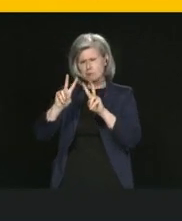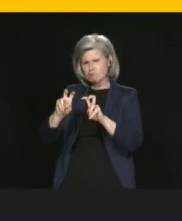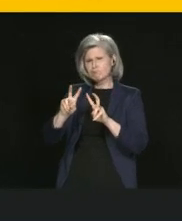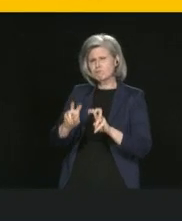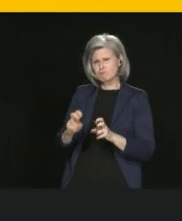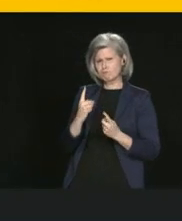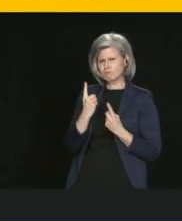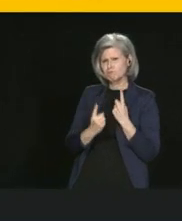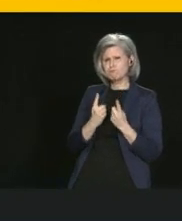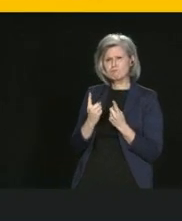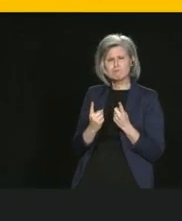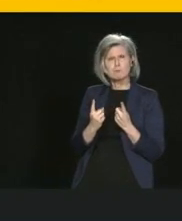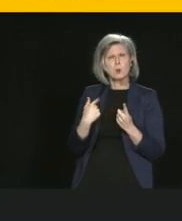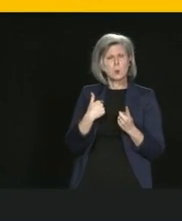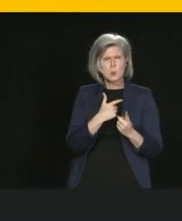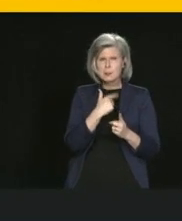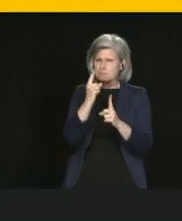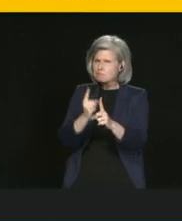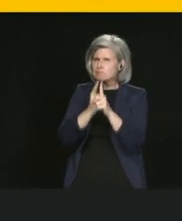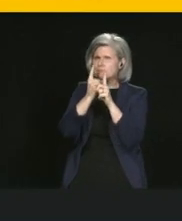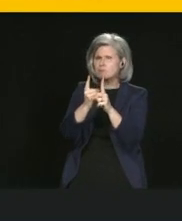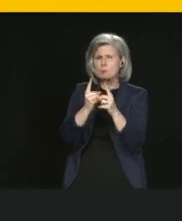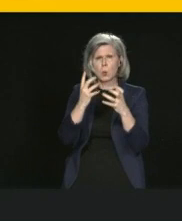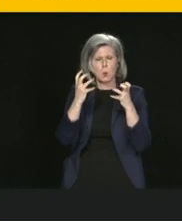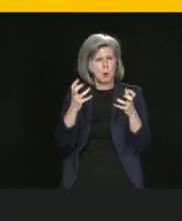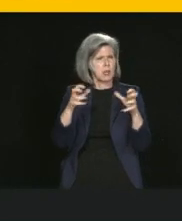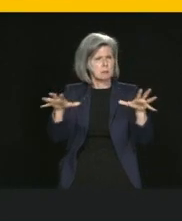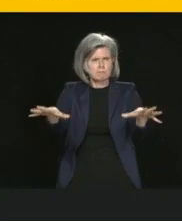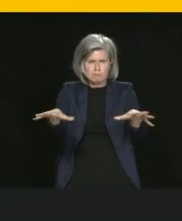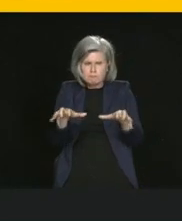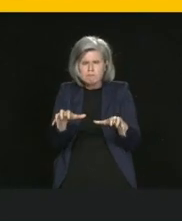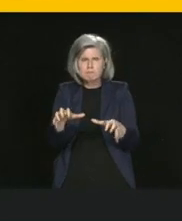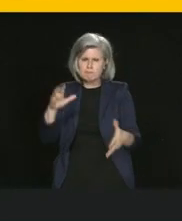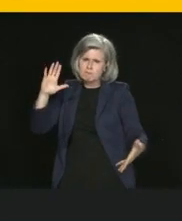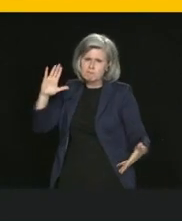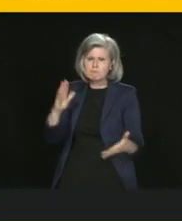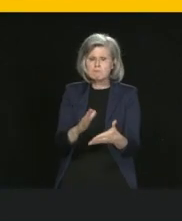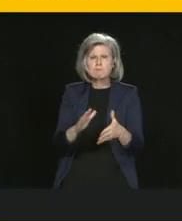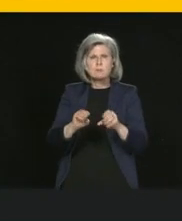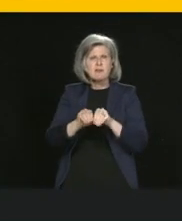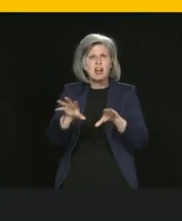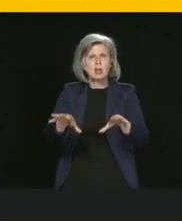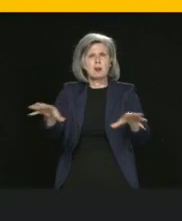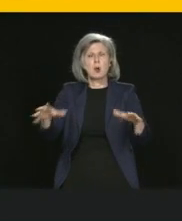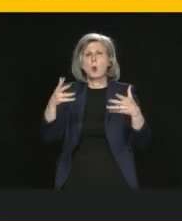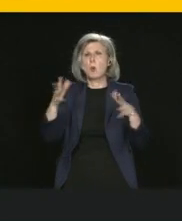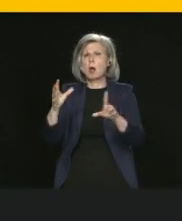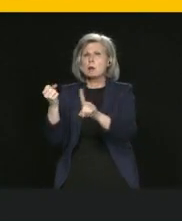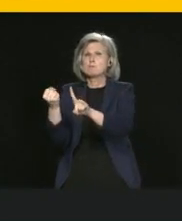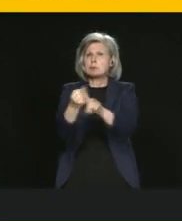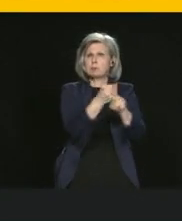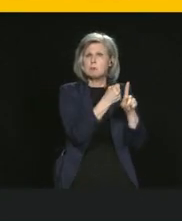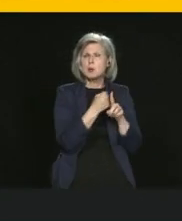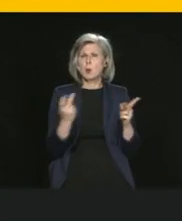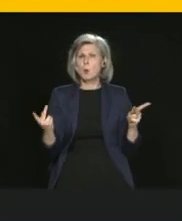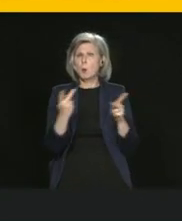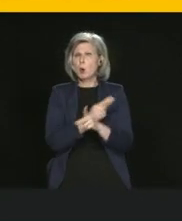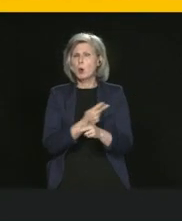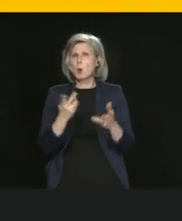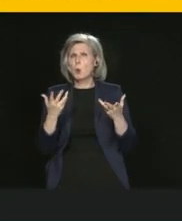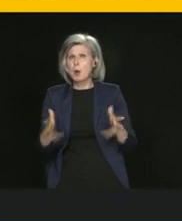from doing even more damage. So for those moments that we're tired of this new way of life, it helps to look back at what